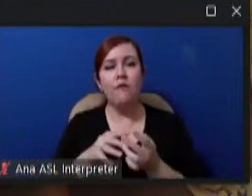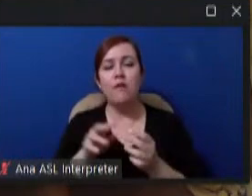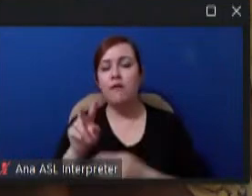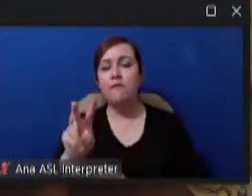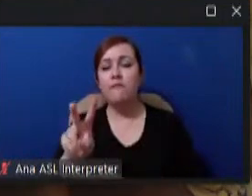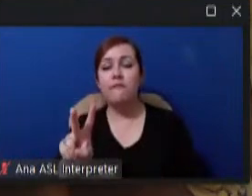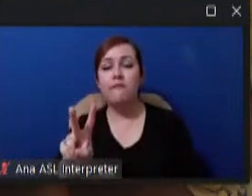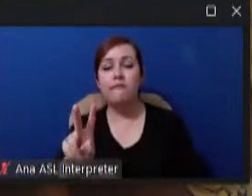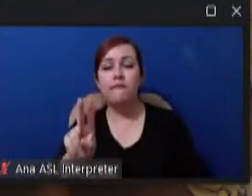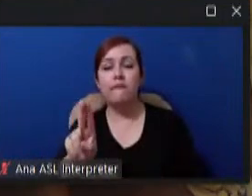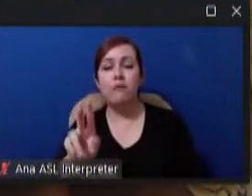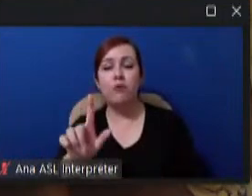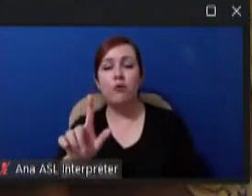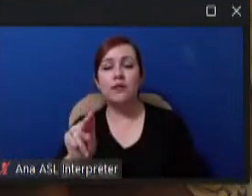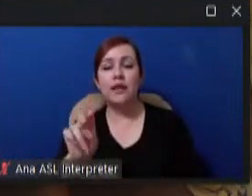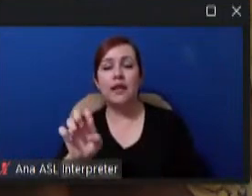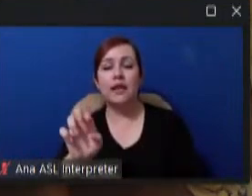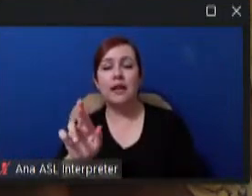Discrimination,